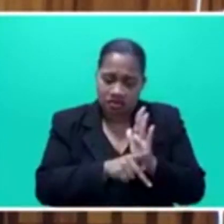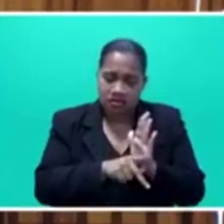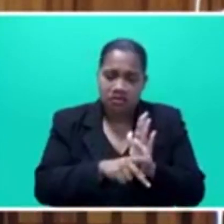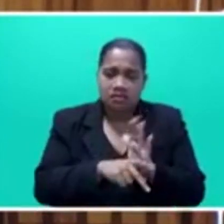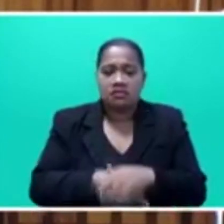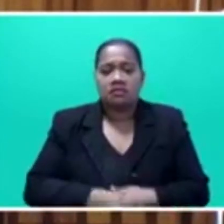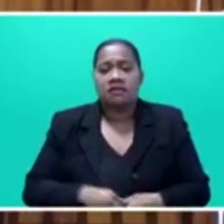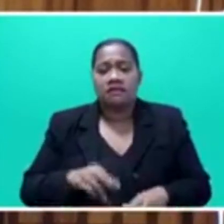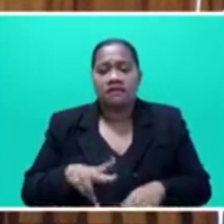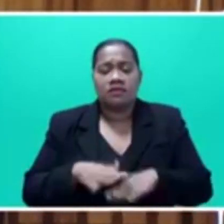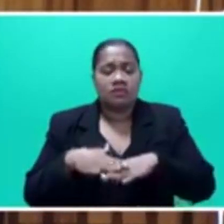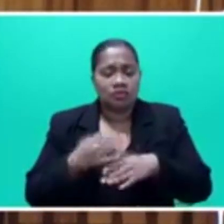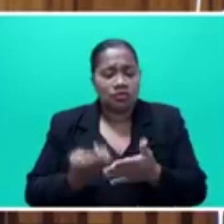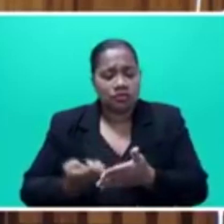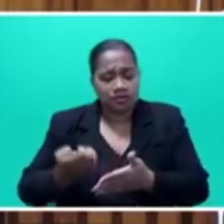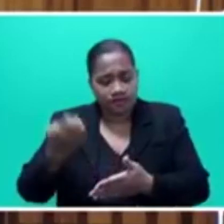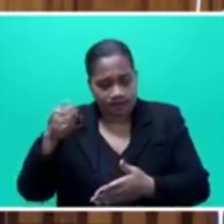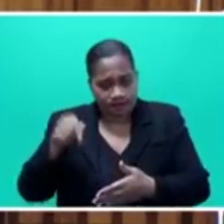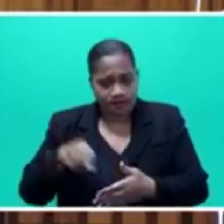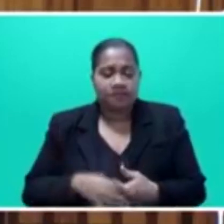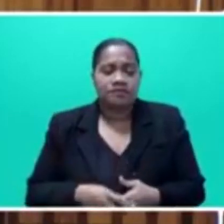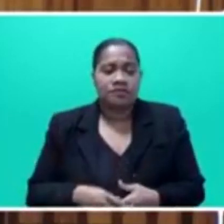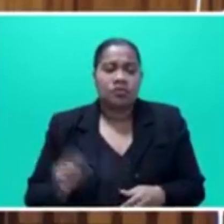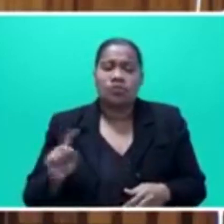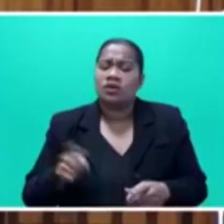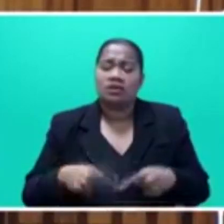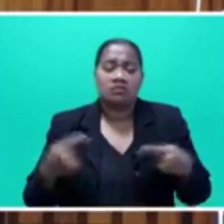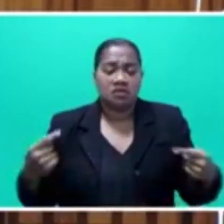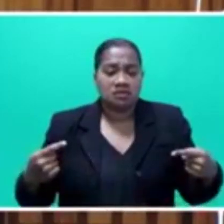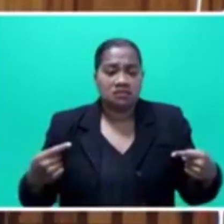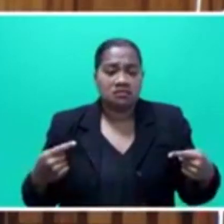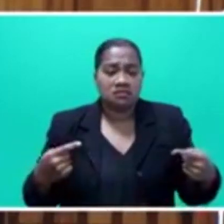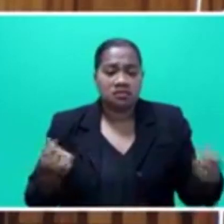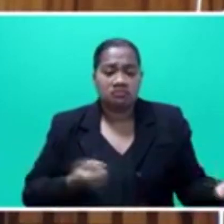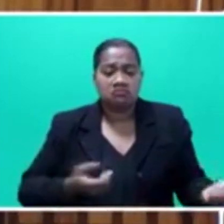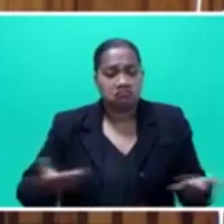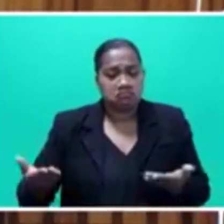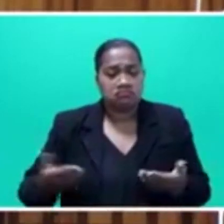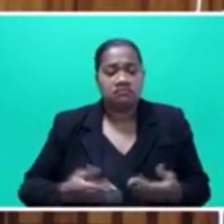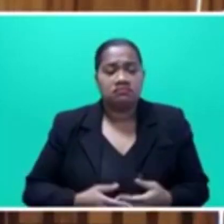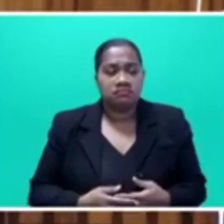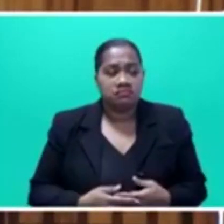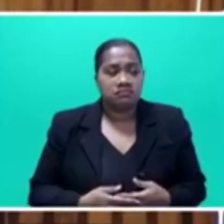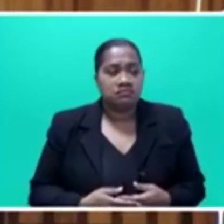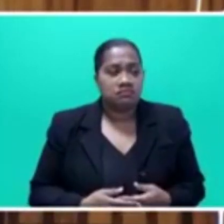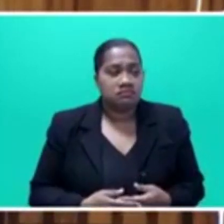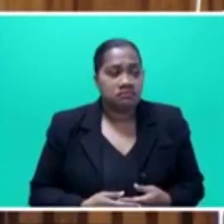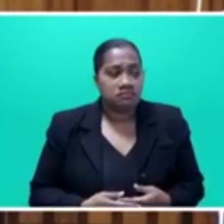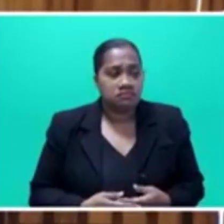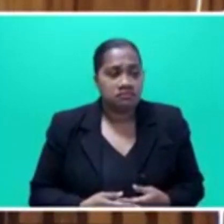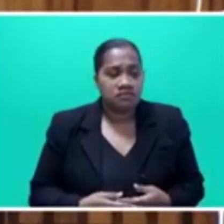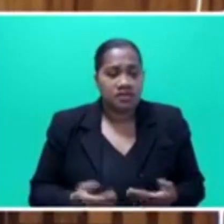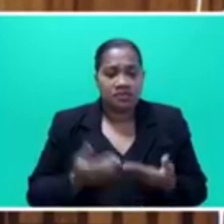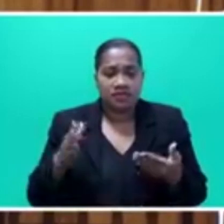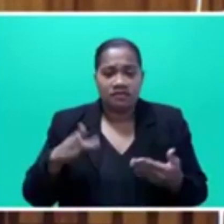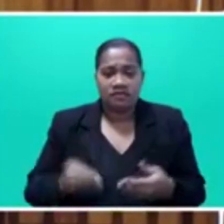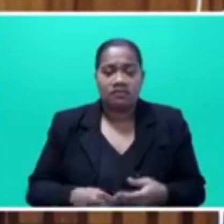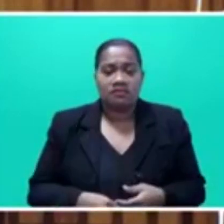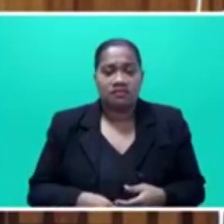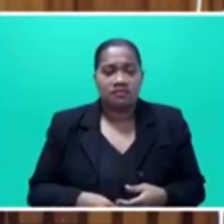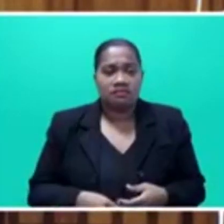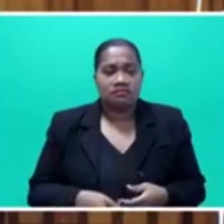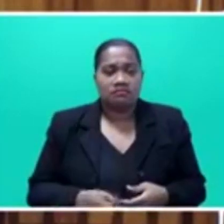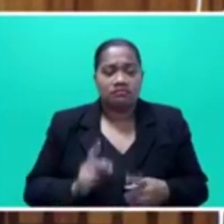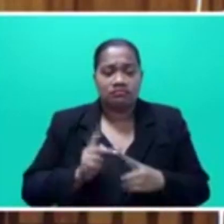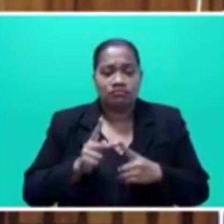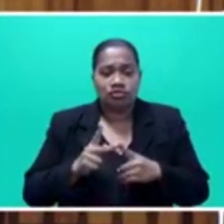blue economy aspirations. What have the opposition delivered apart from hyperbolic criticism? Nothing. They have